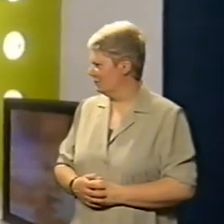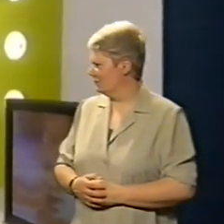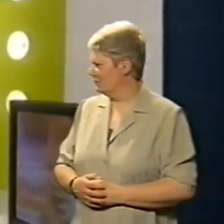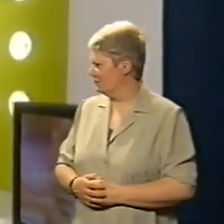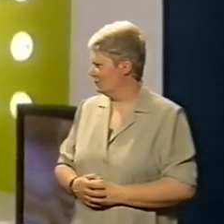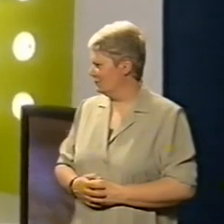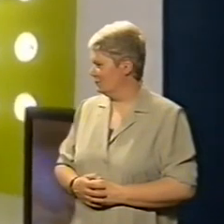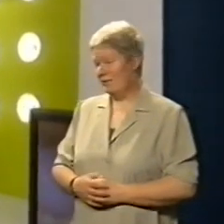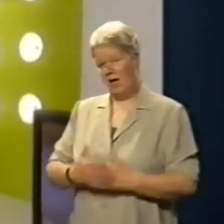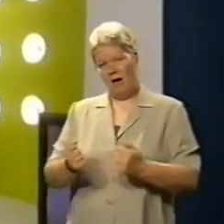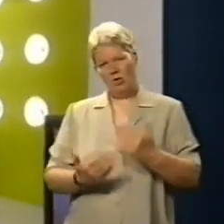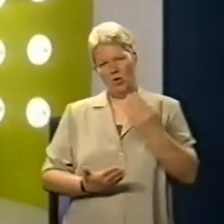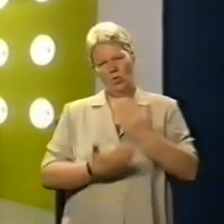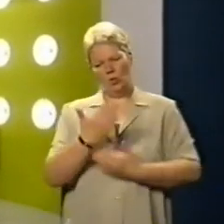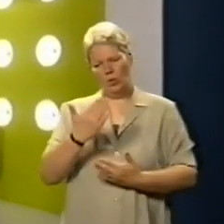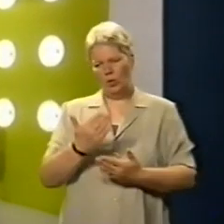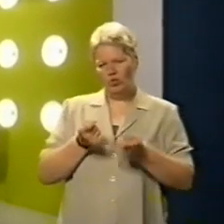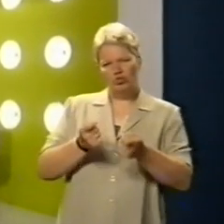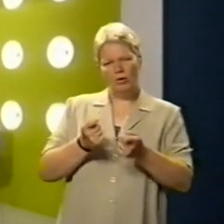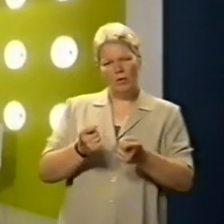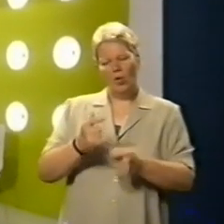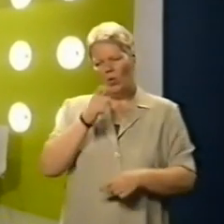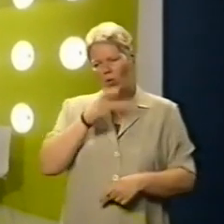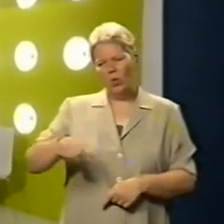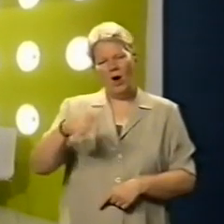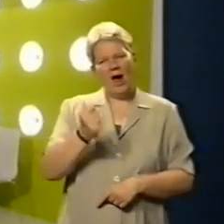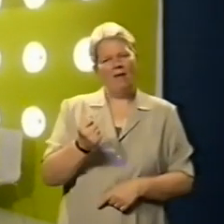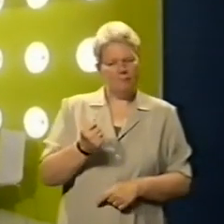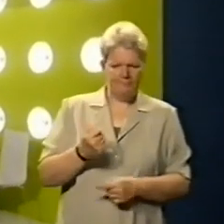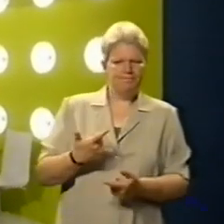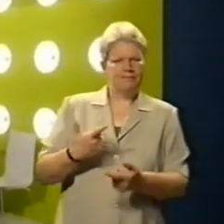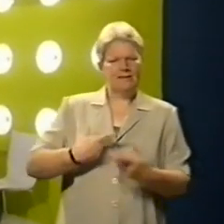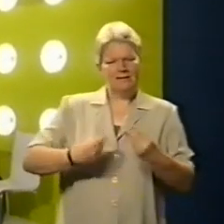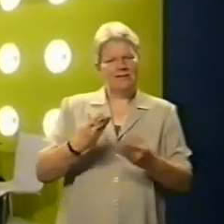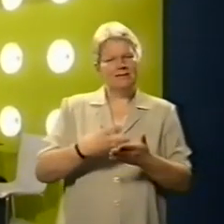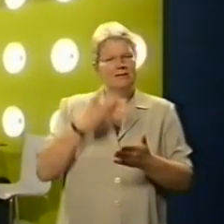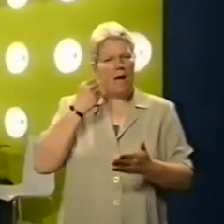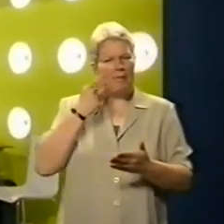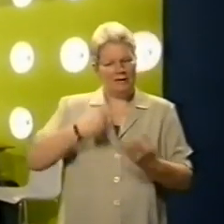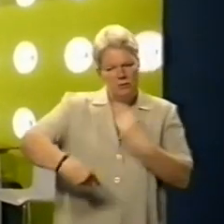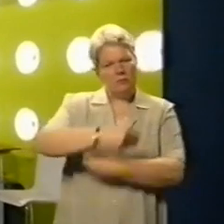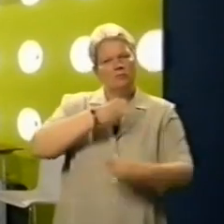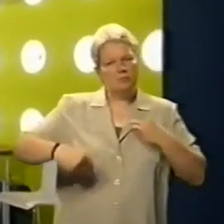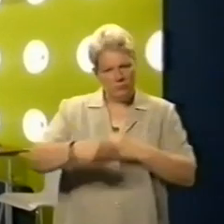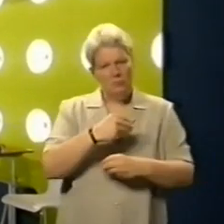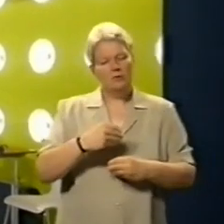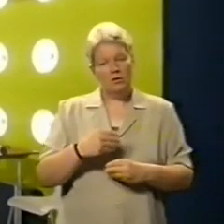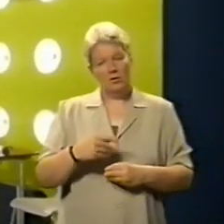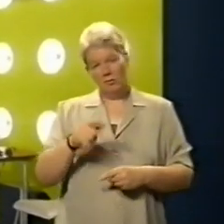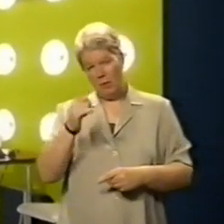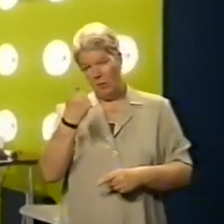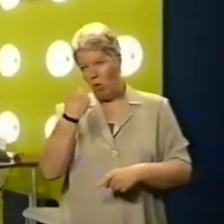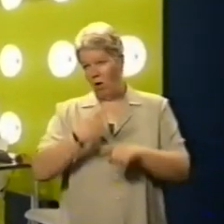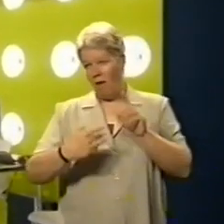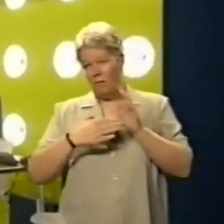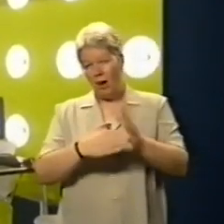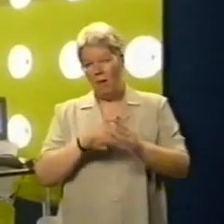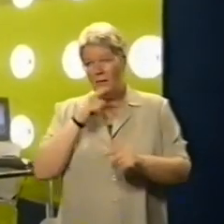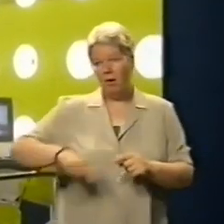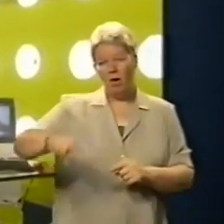Now, a new treatment to help people who are long-term sufferers from diabetes. If you're one of a million and a half people in the UK with diabetes,